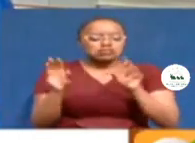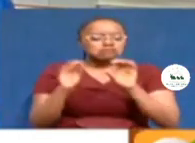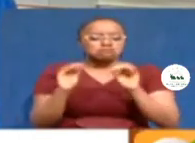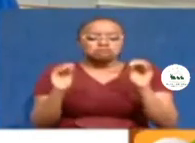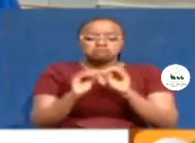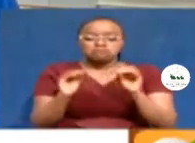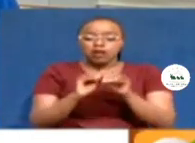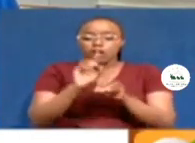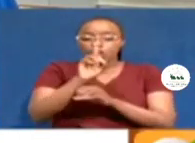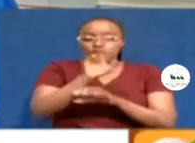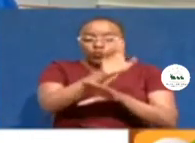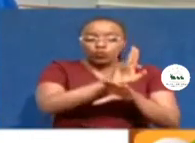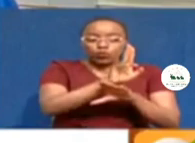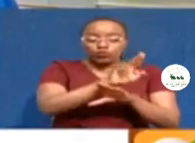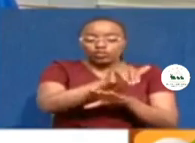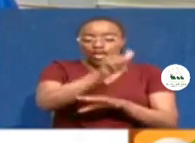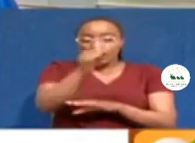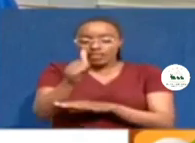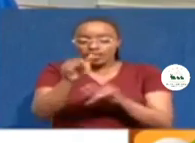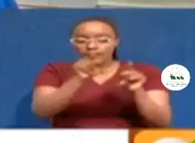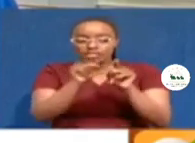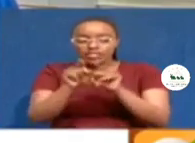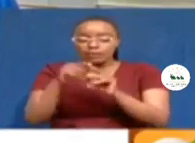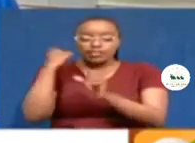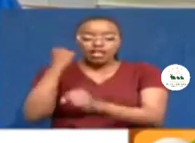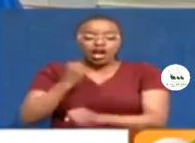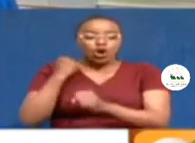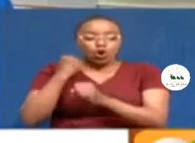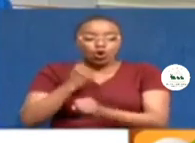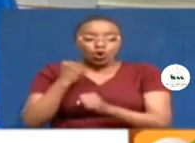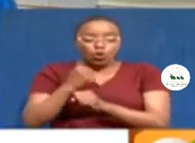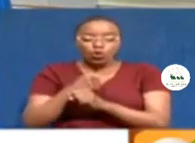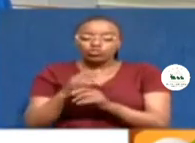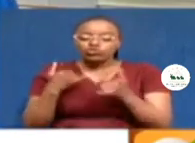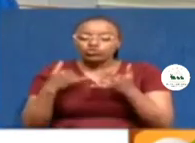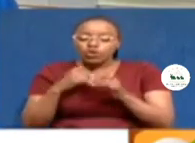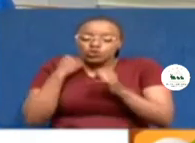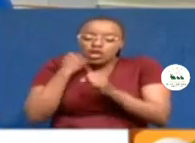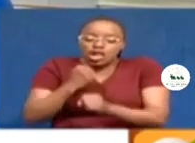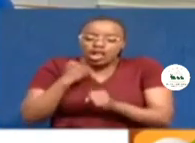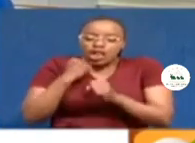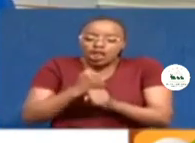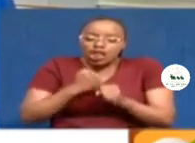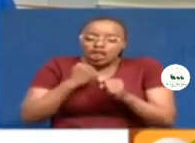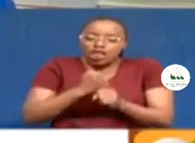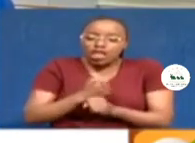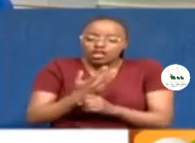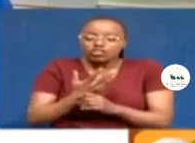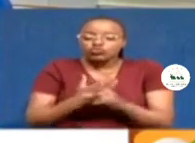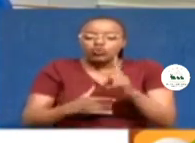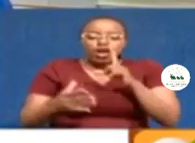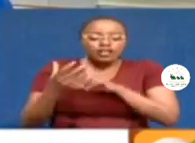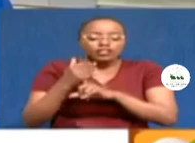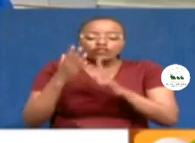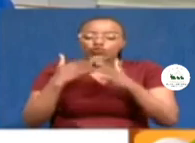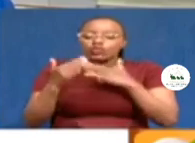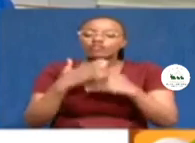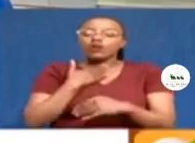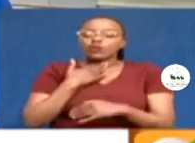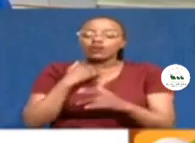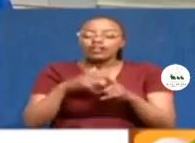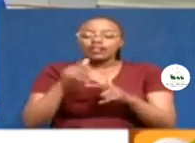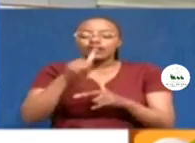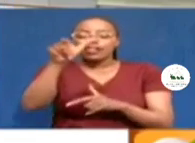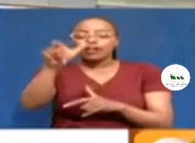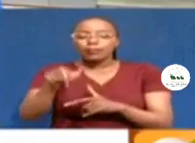And one was using the other one as a horse, riding on the back to where he wanted to go. And the